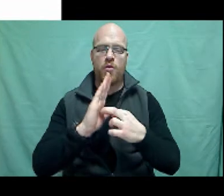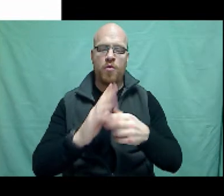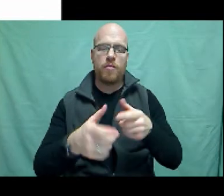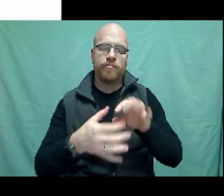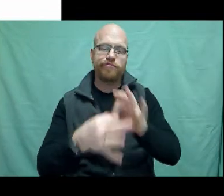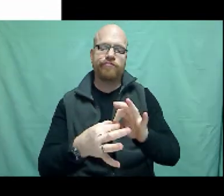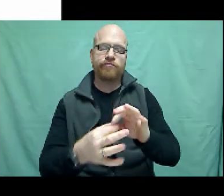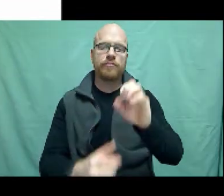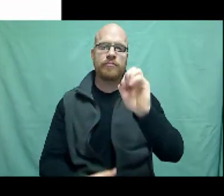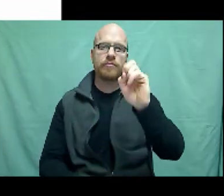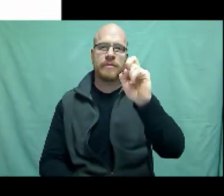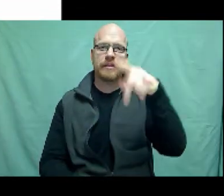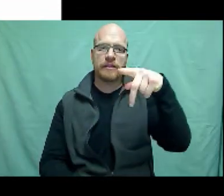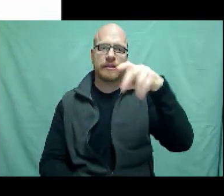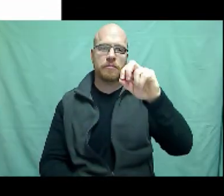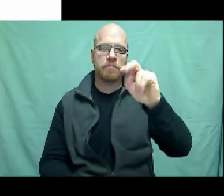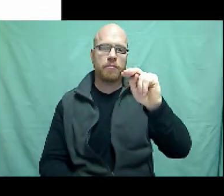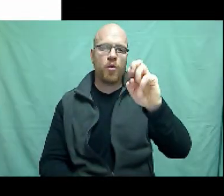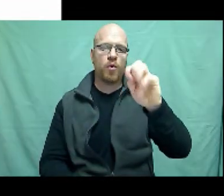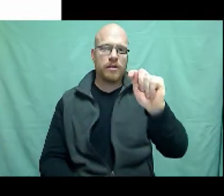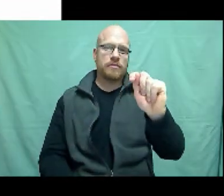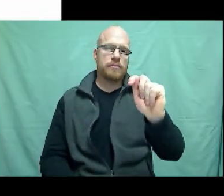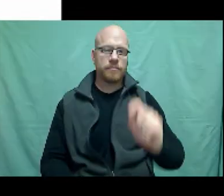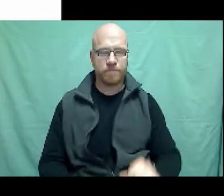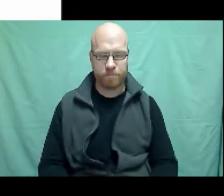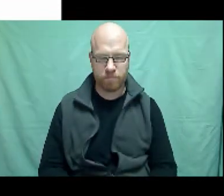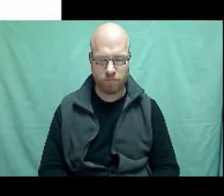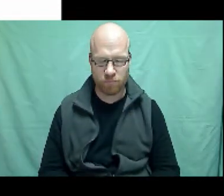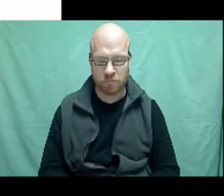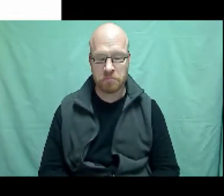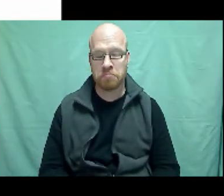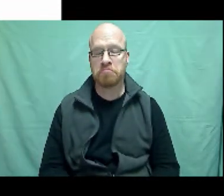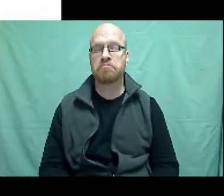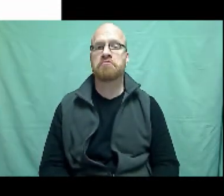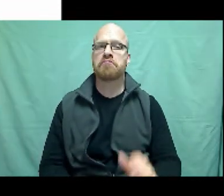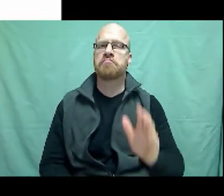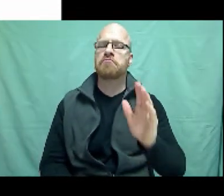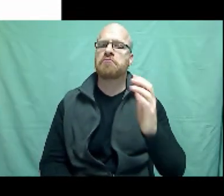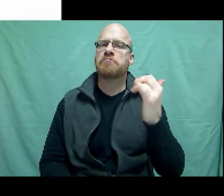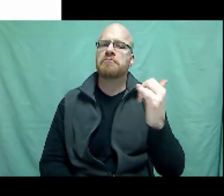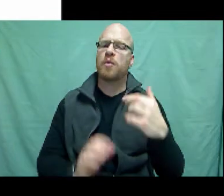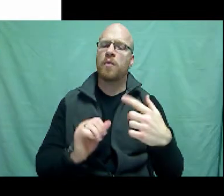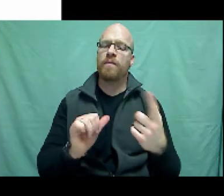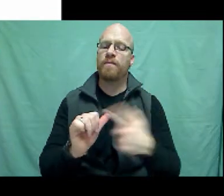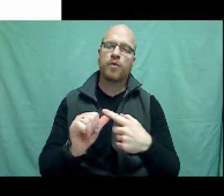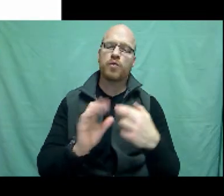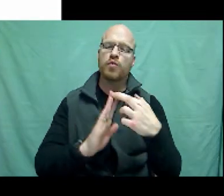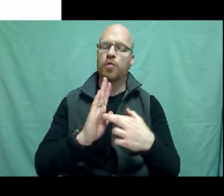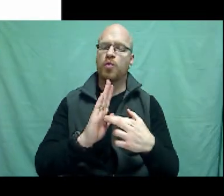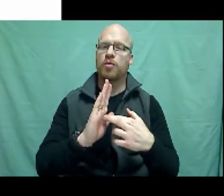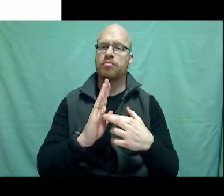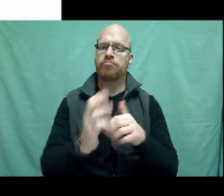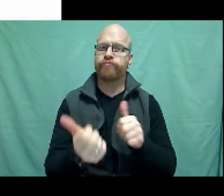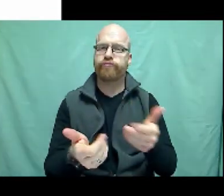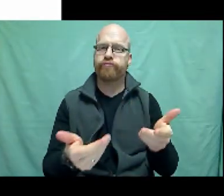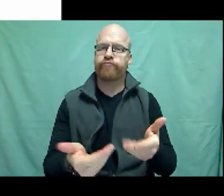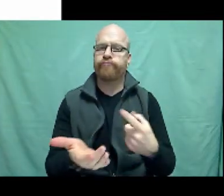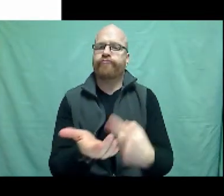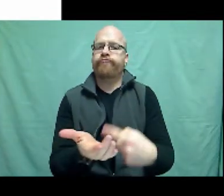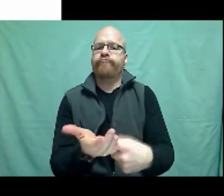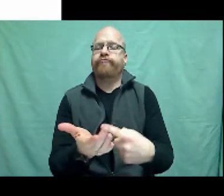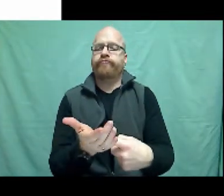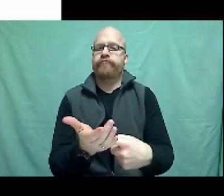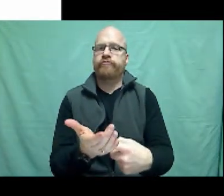well, more rules related to exponents and how we combine like bases with exponents. The